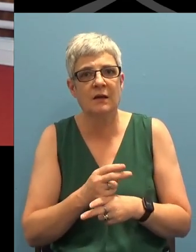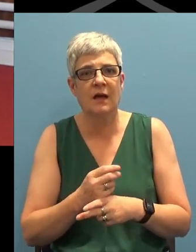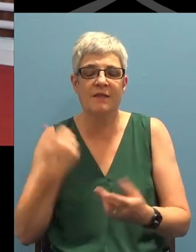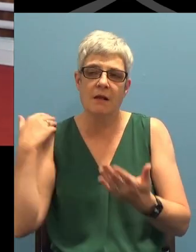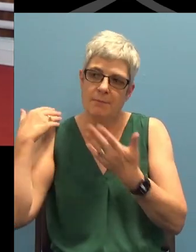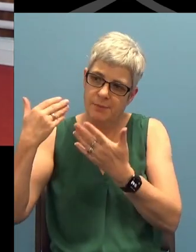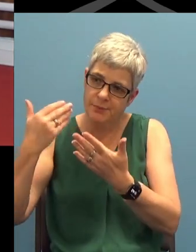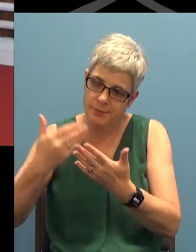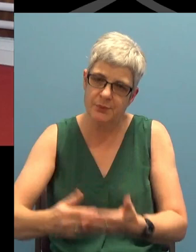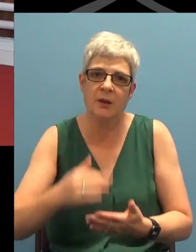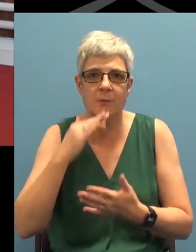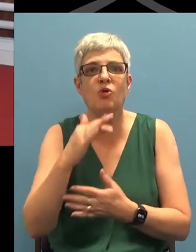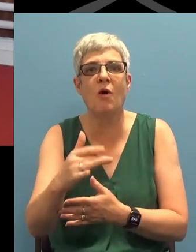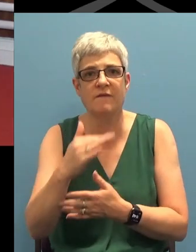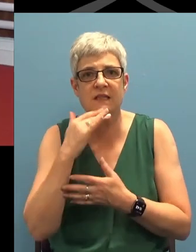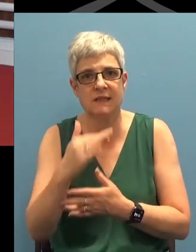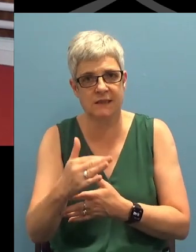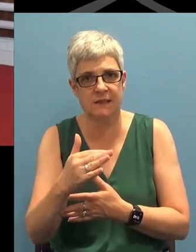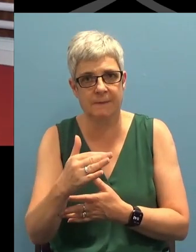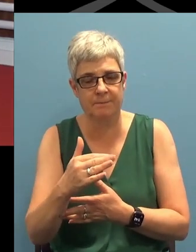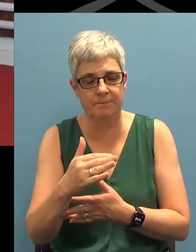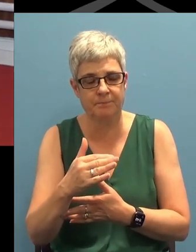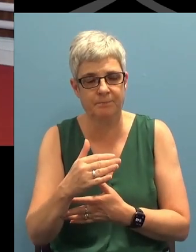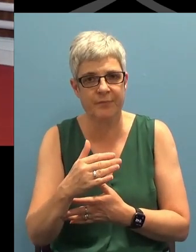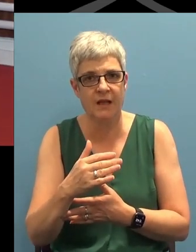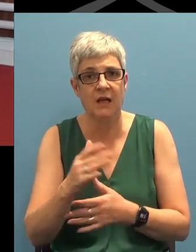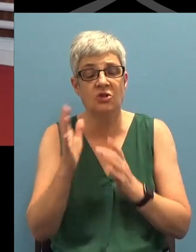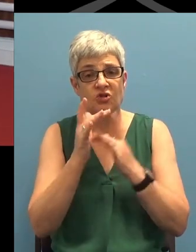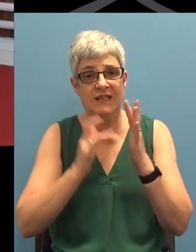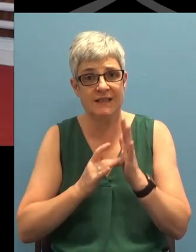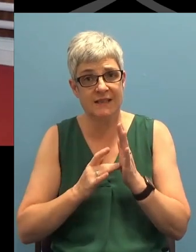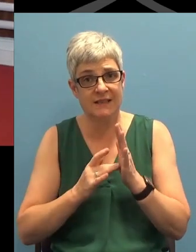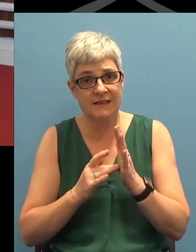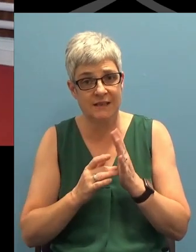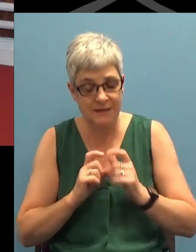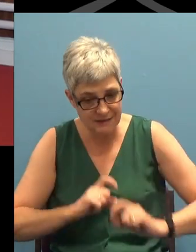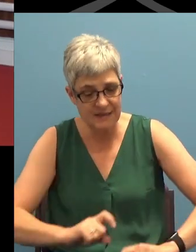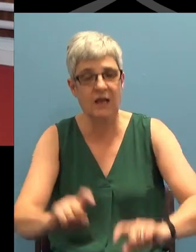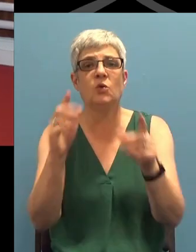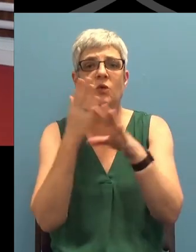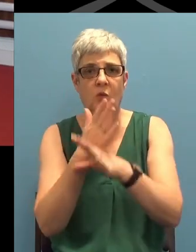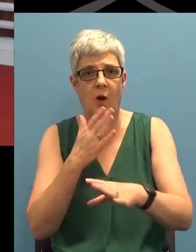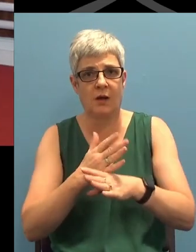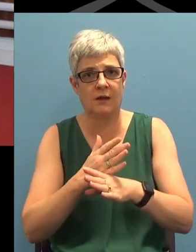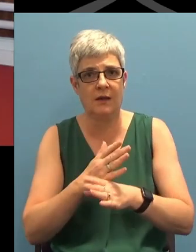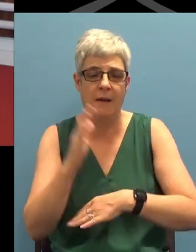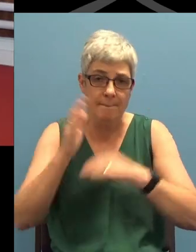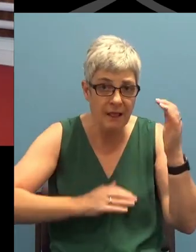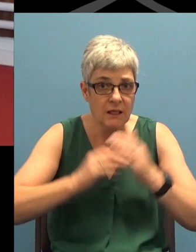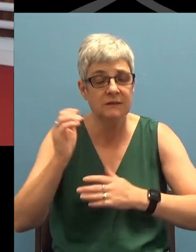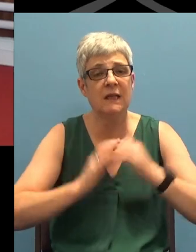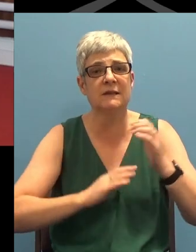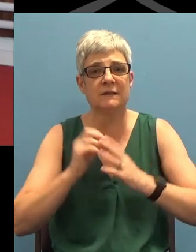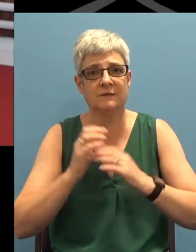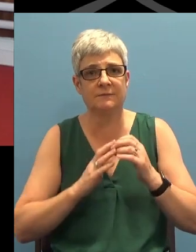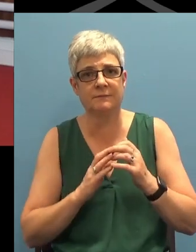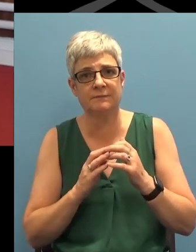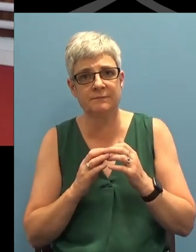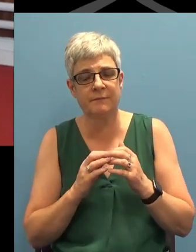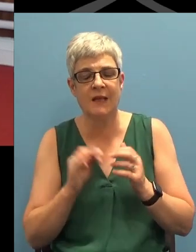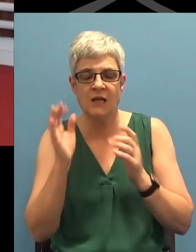sent through the time of the Old Testament. Jesus took up and continued that work, building on